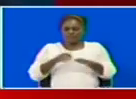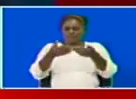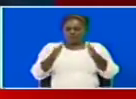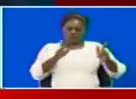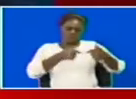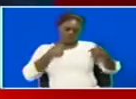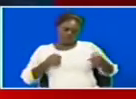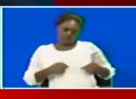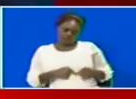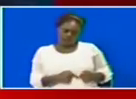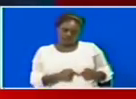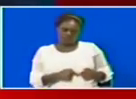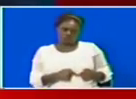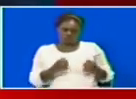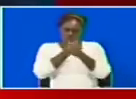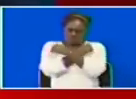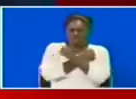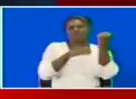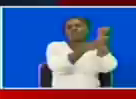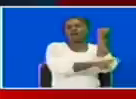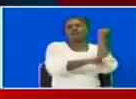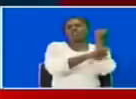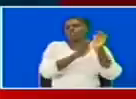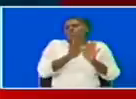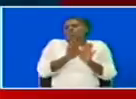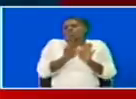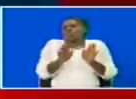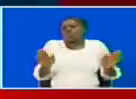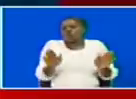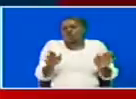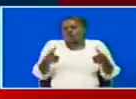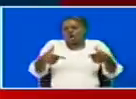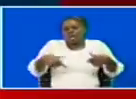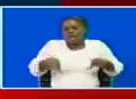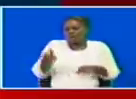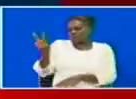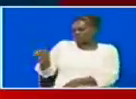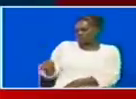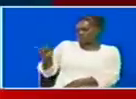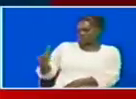your heart to patriotism there is no room for